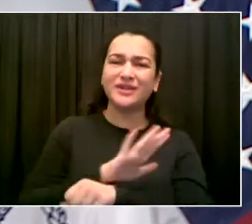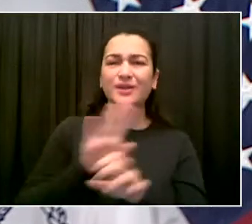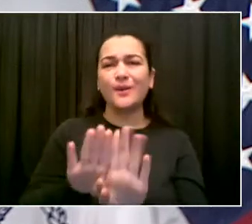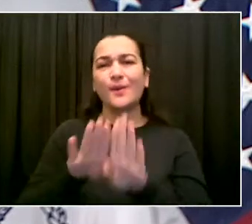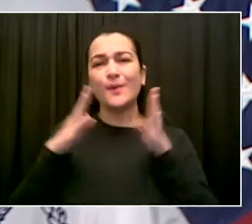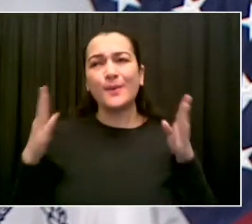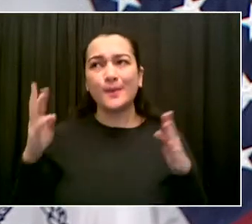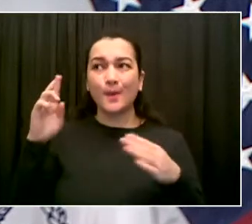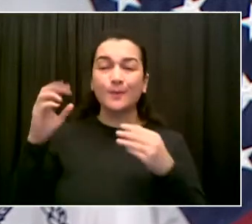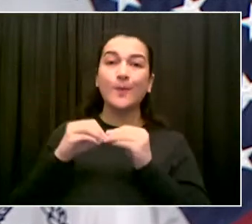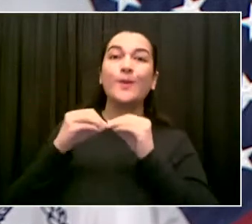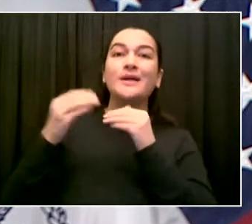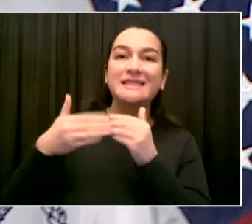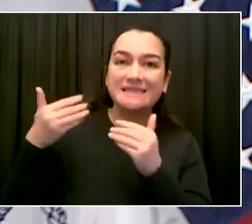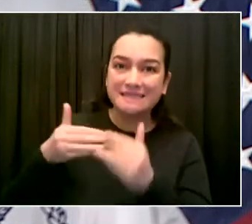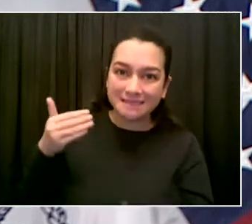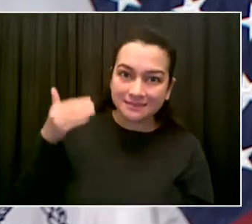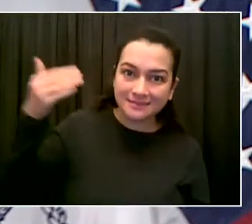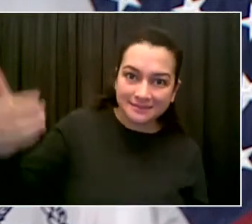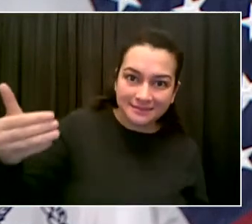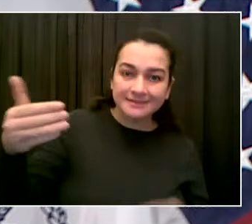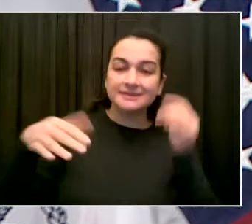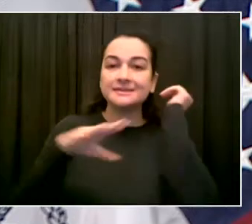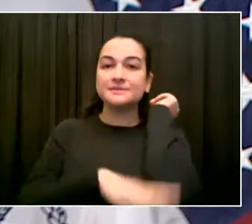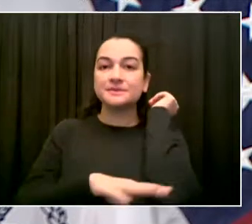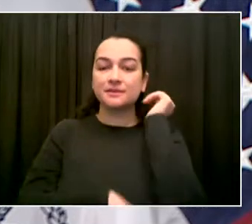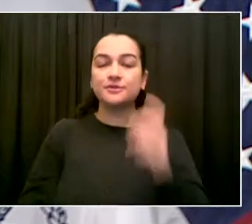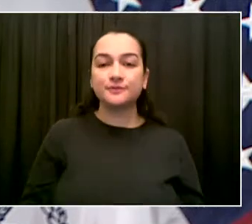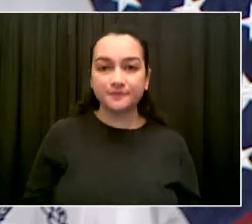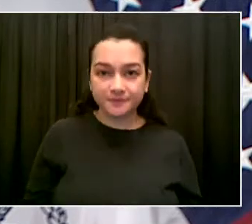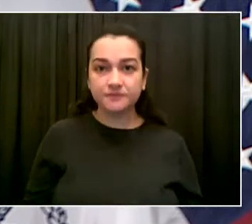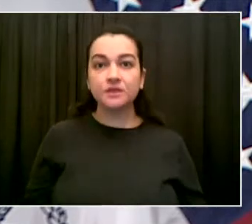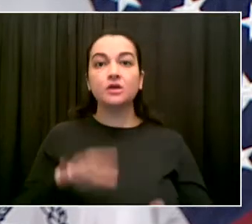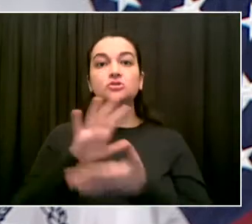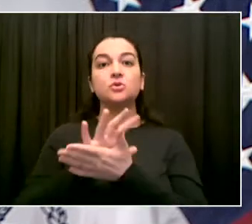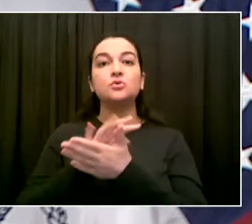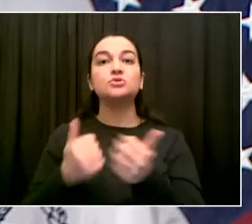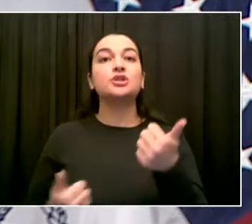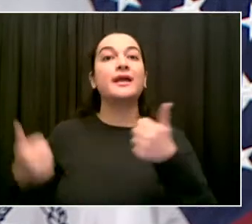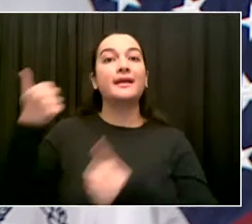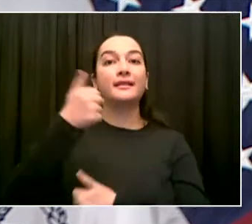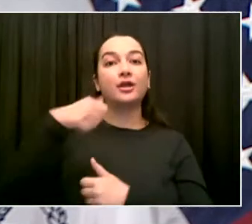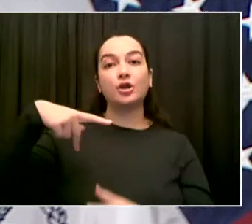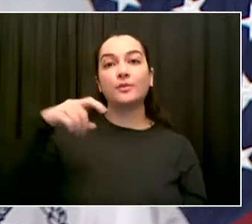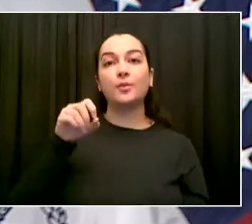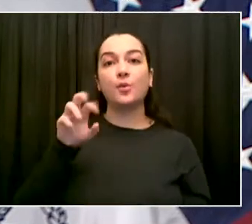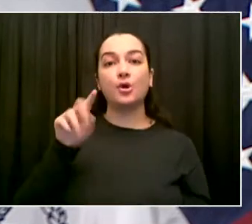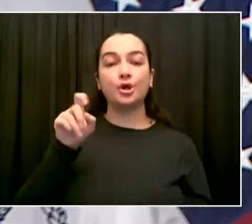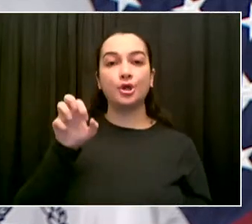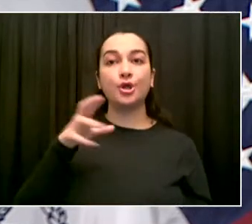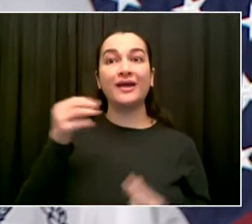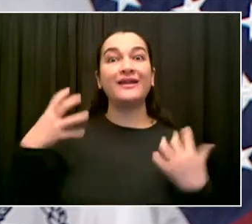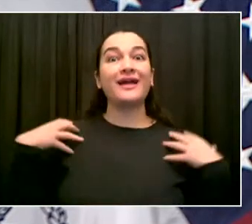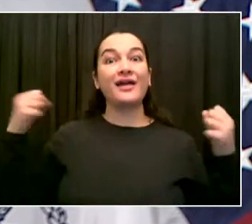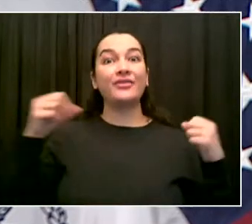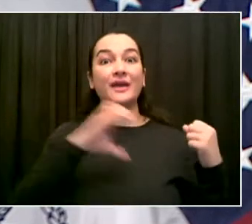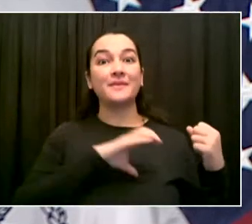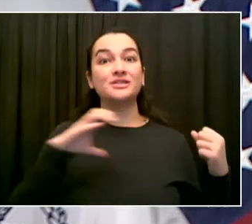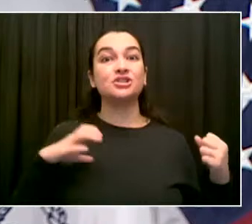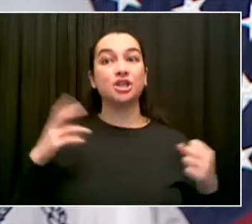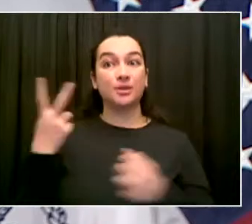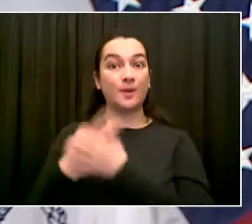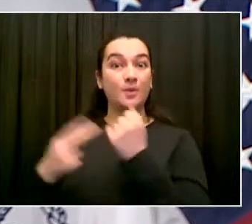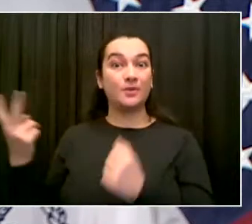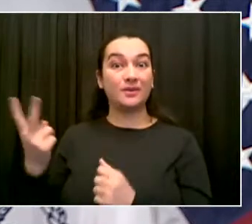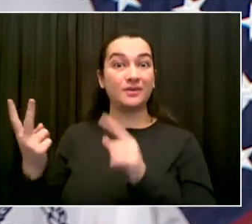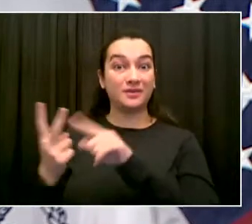what this means, this new approach. And the Chancellor, again, has been doing a wonderful job. And when she speaks about this, she